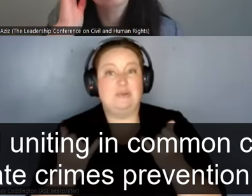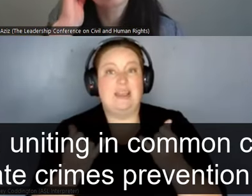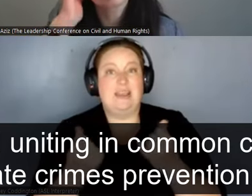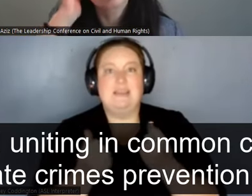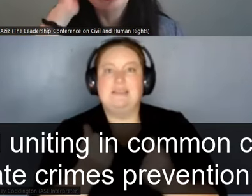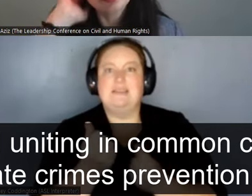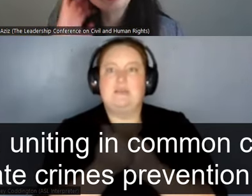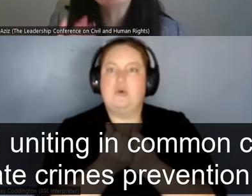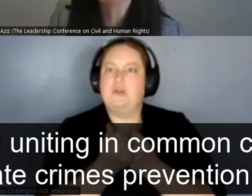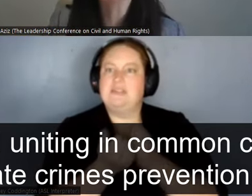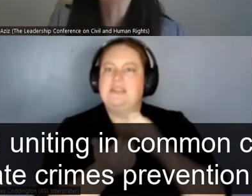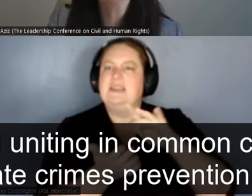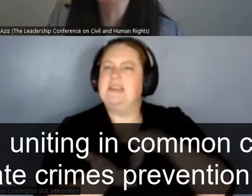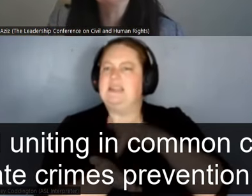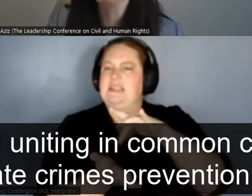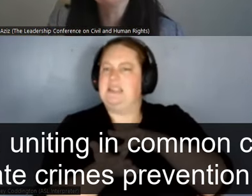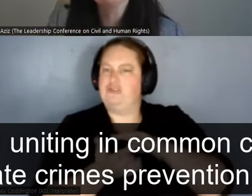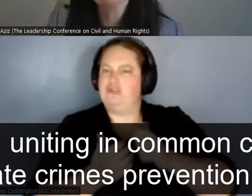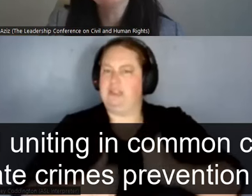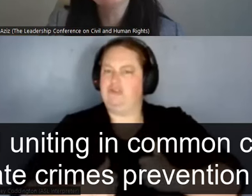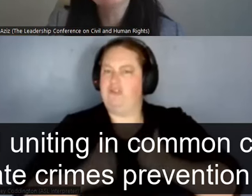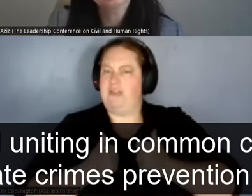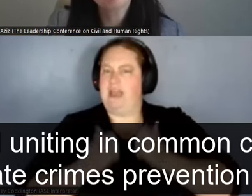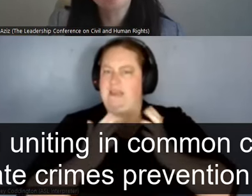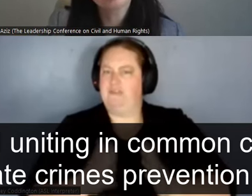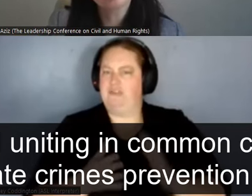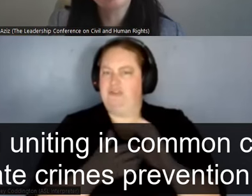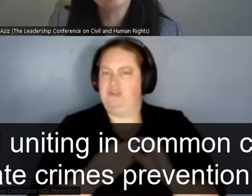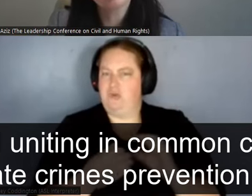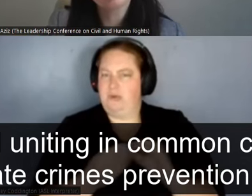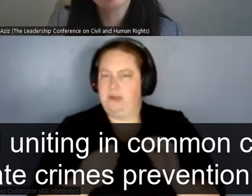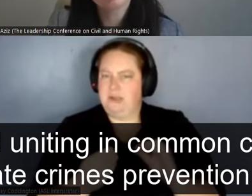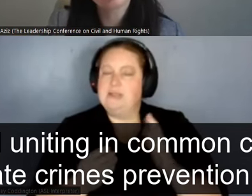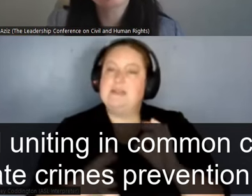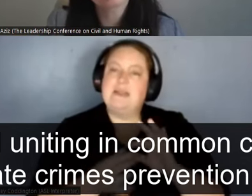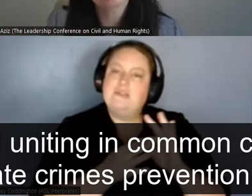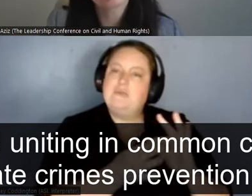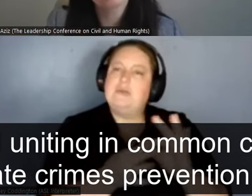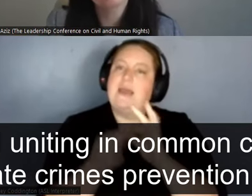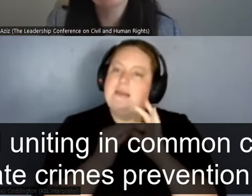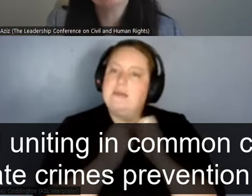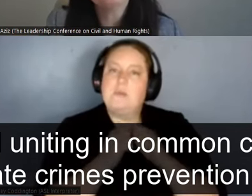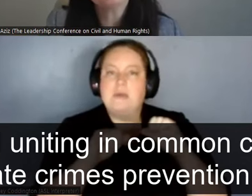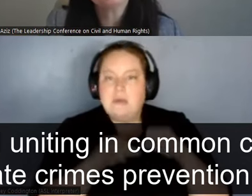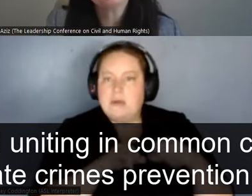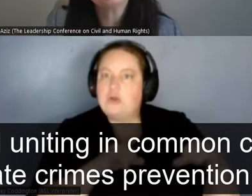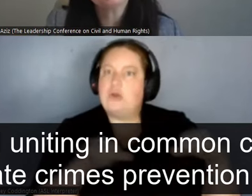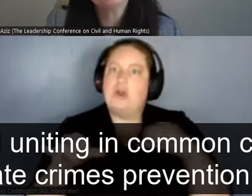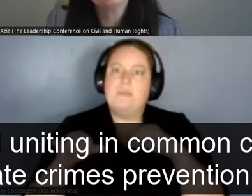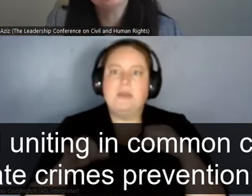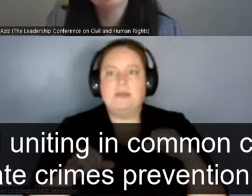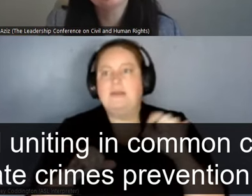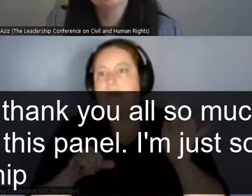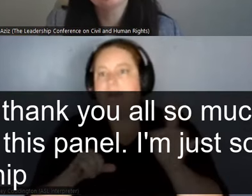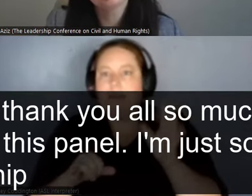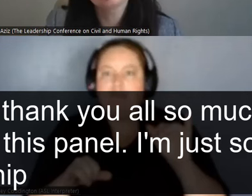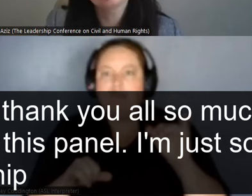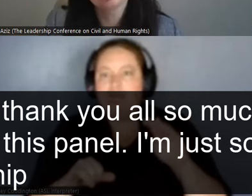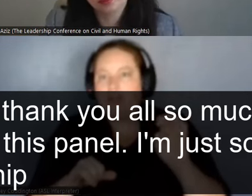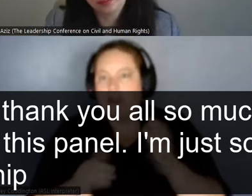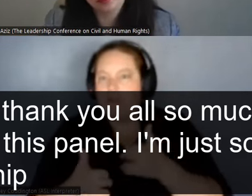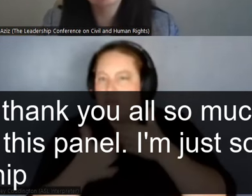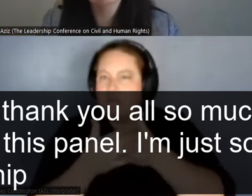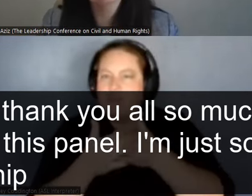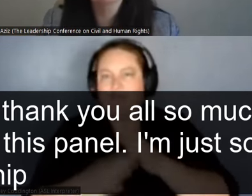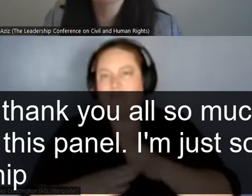centering survivor stories and uniting in common cause with ongoing hate crimes prevention efforts. So I